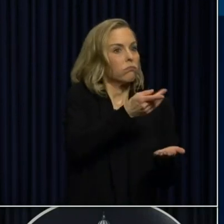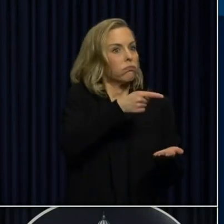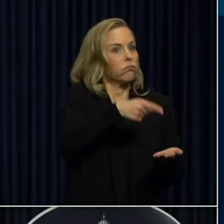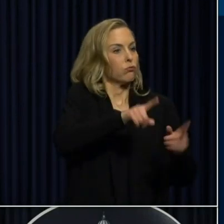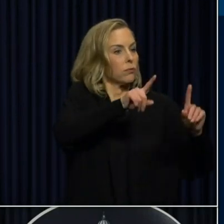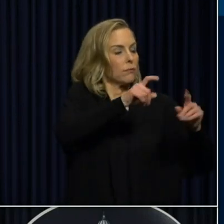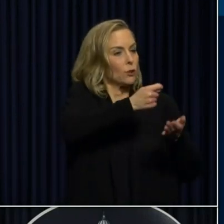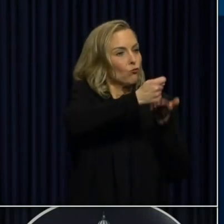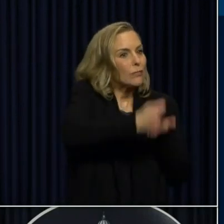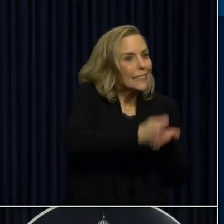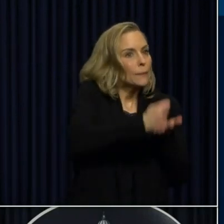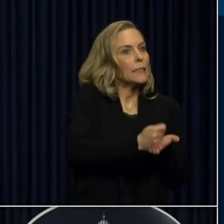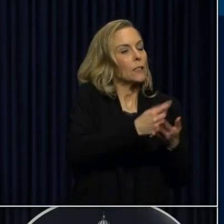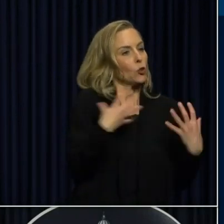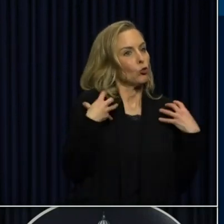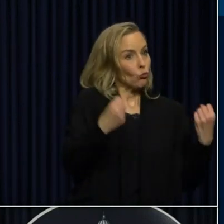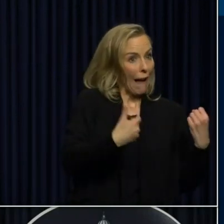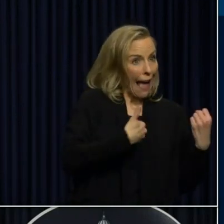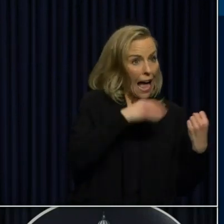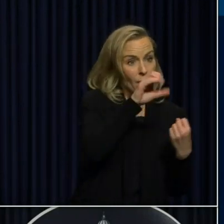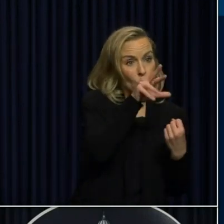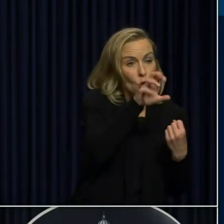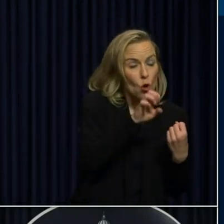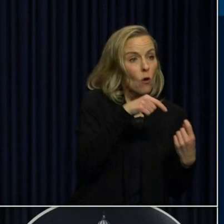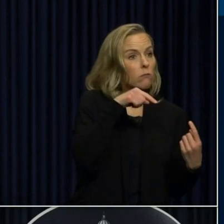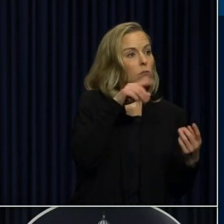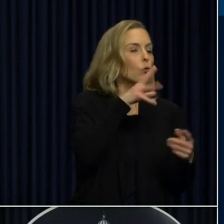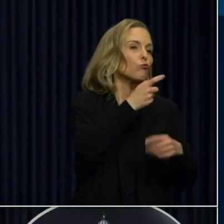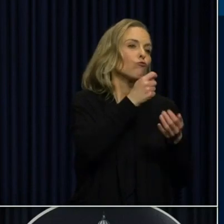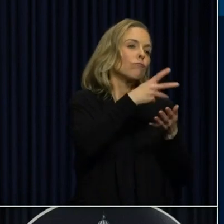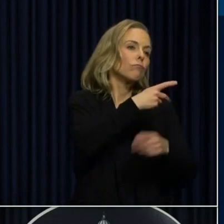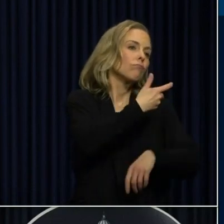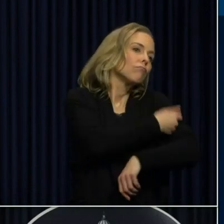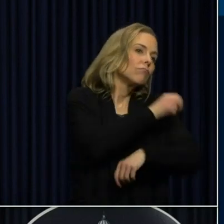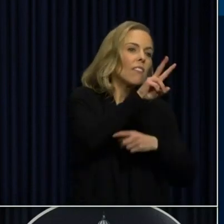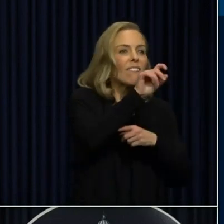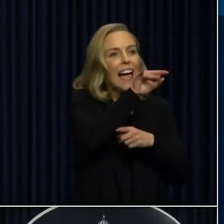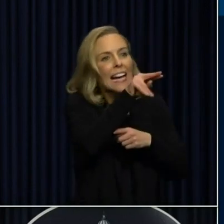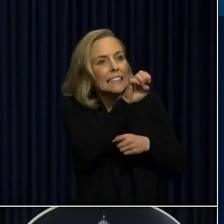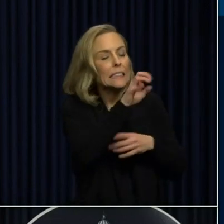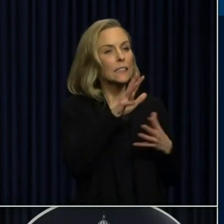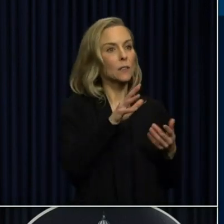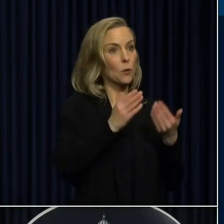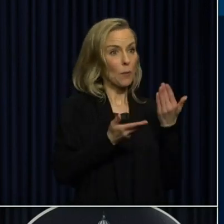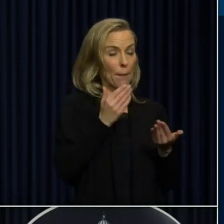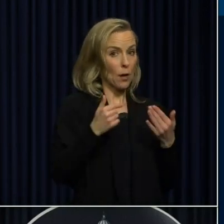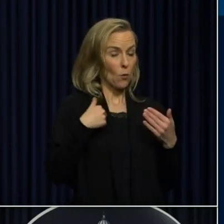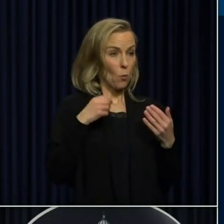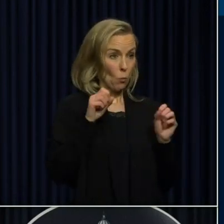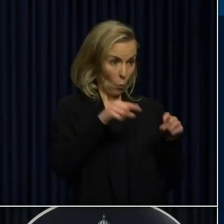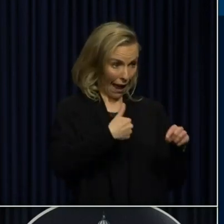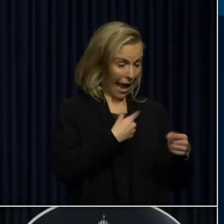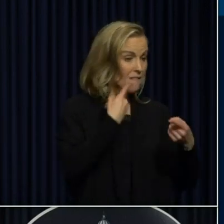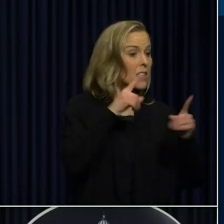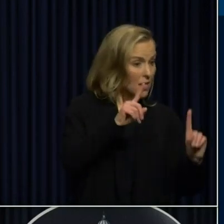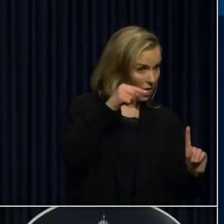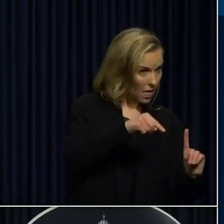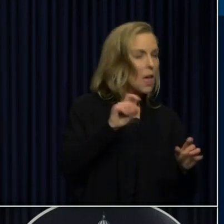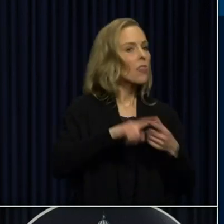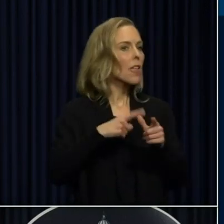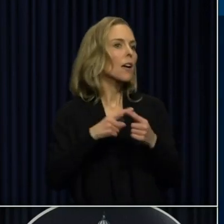significant treatment can change everything, and that'll be a time where maybe we can get closer back to the old normal. But in all of